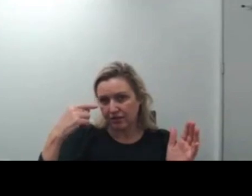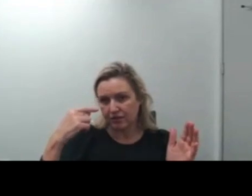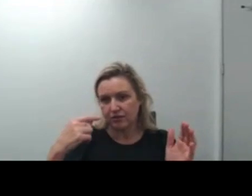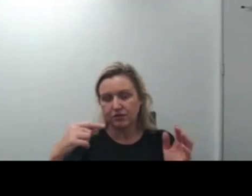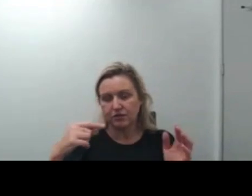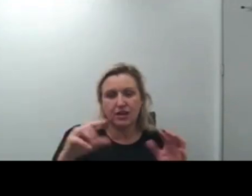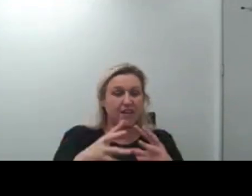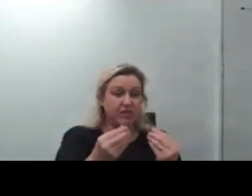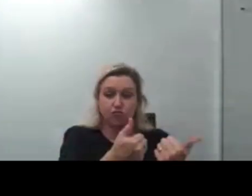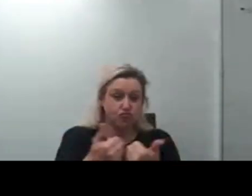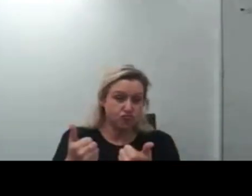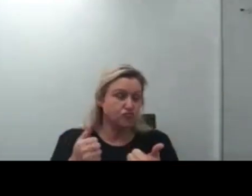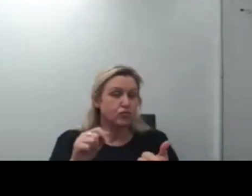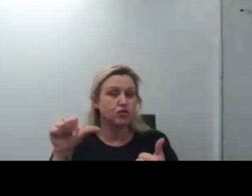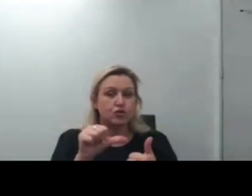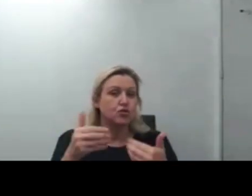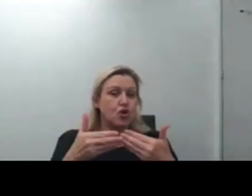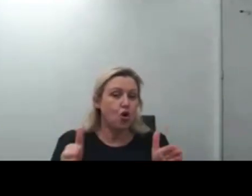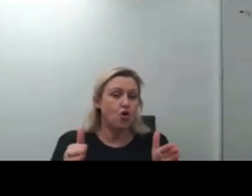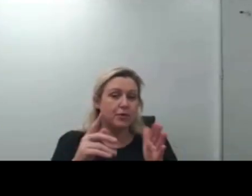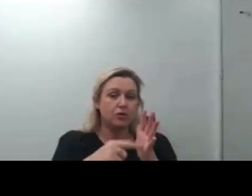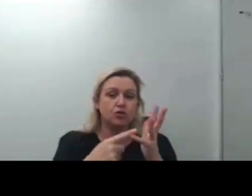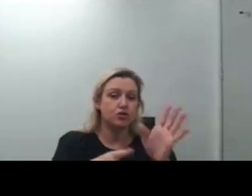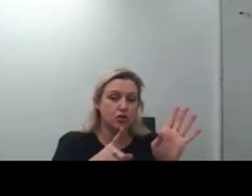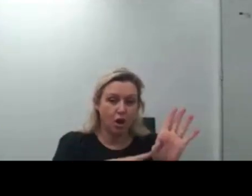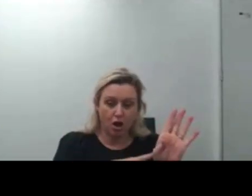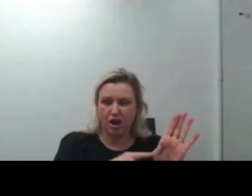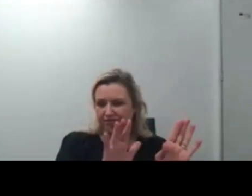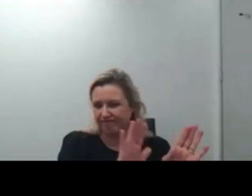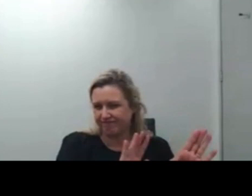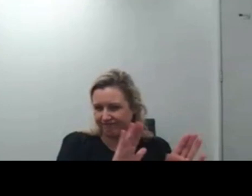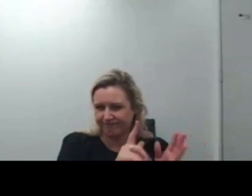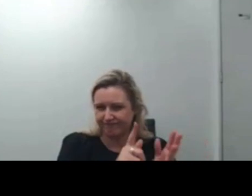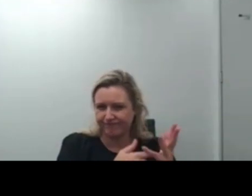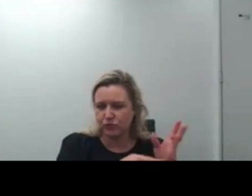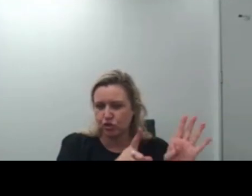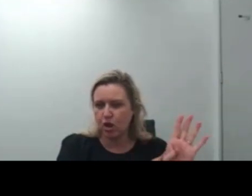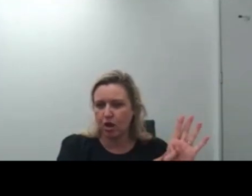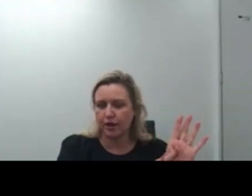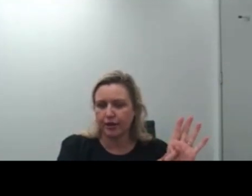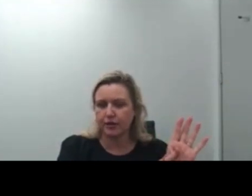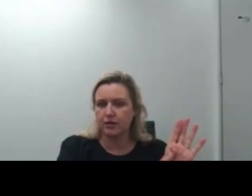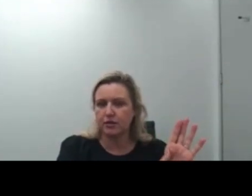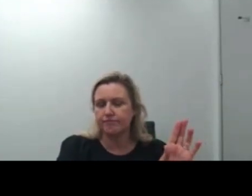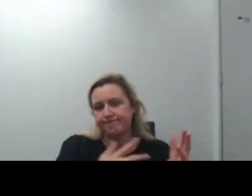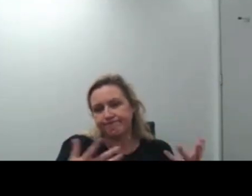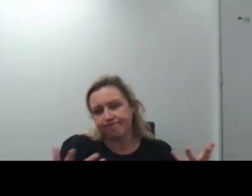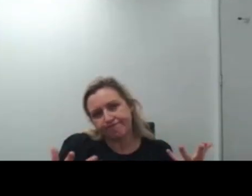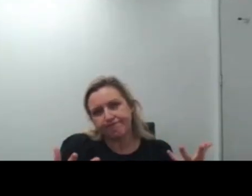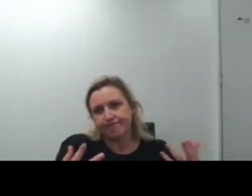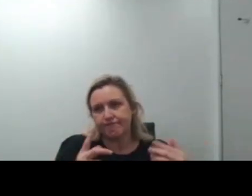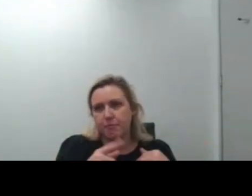if everything goes smoothly, it will open in July or thereabouts. But obviously, as it's based